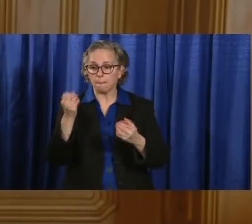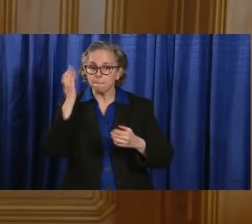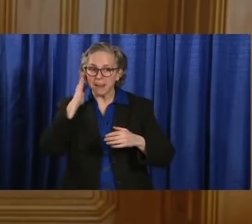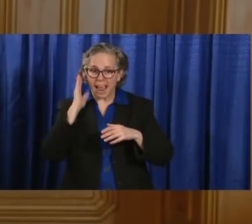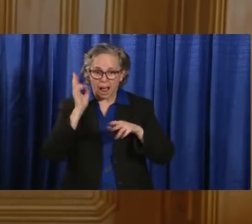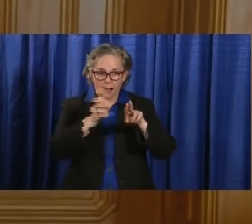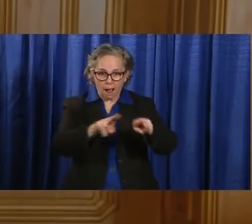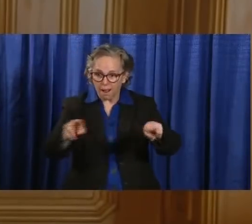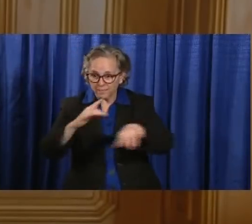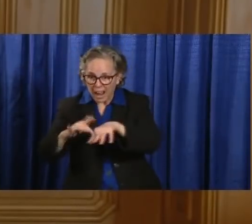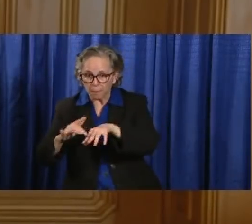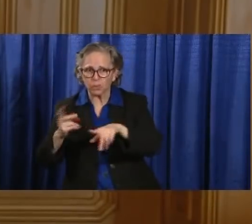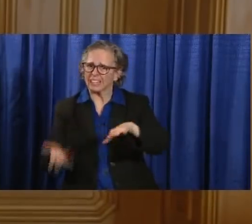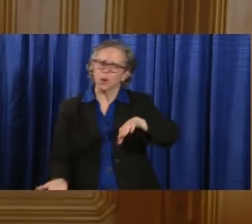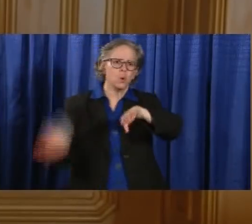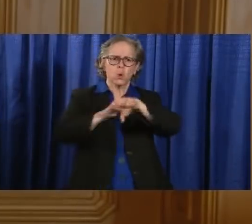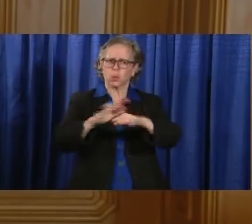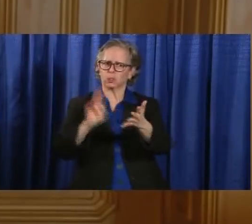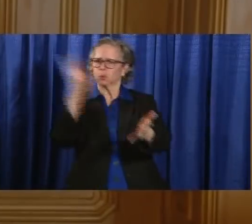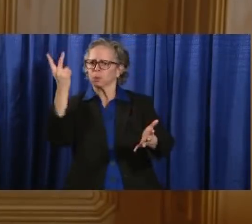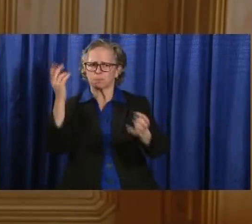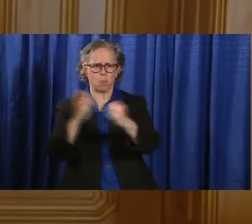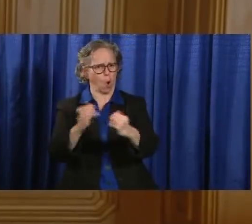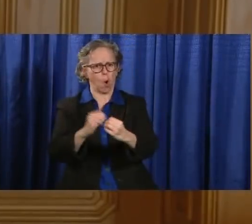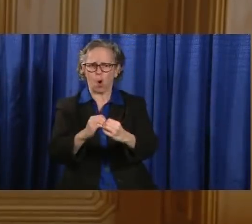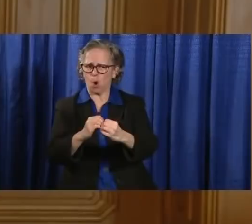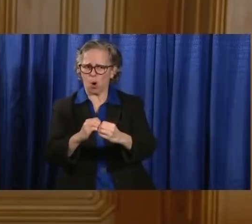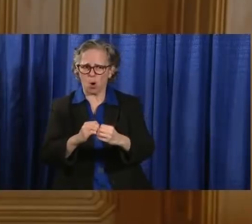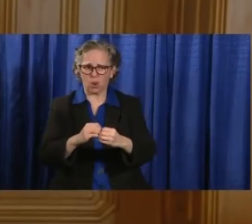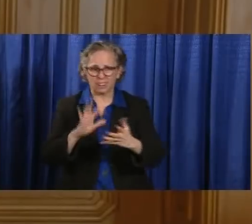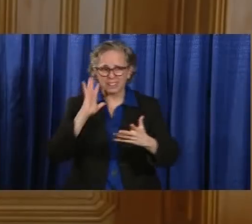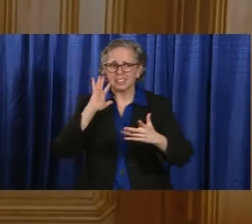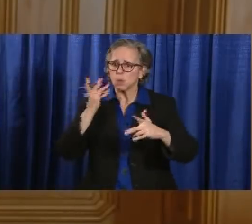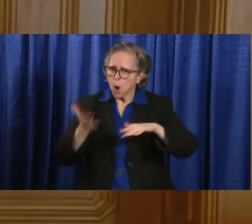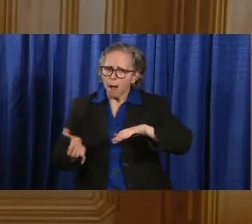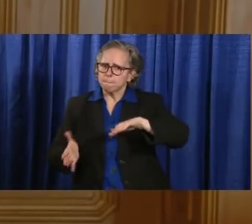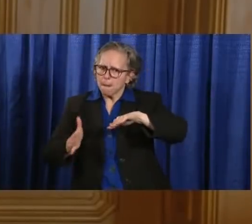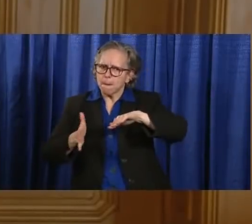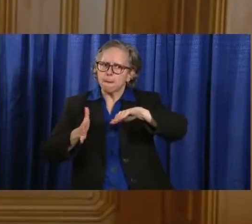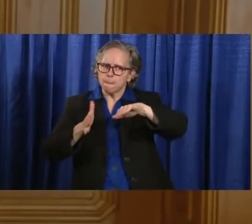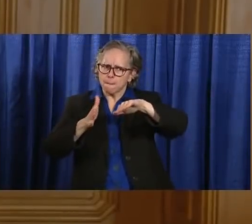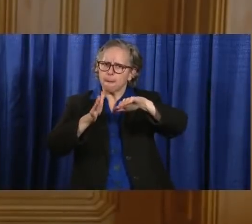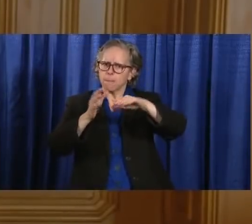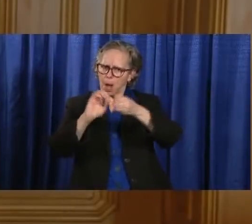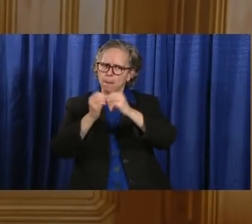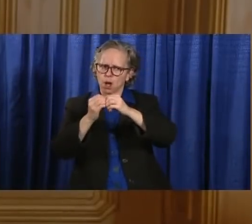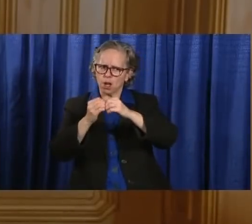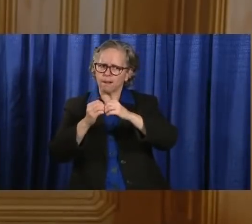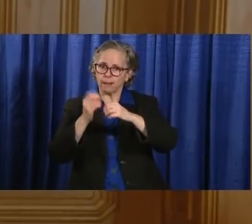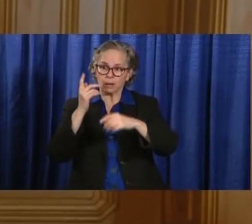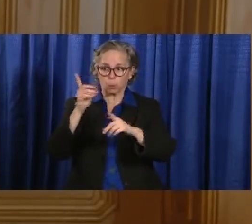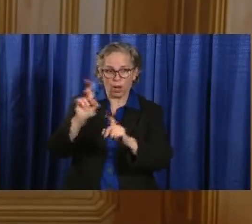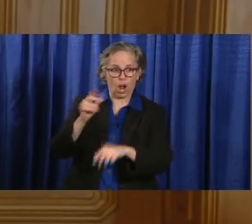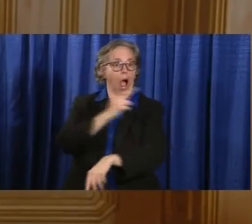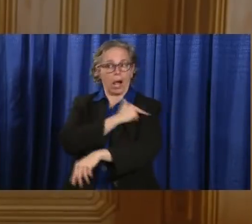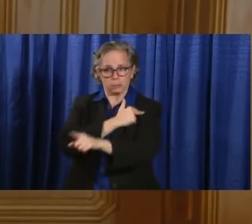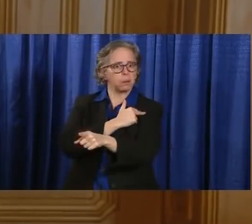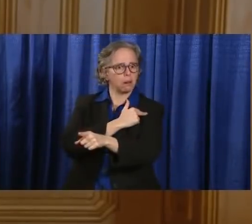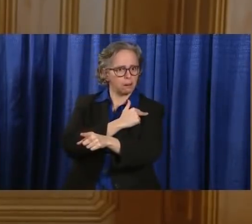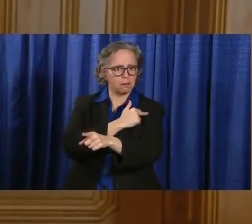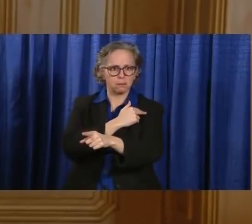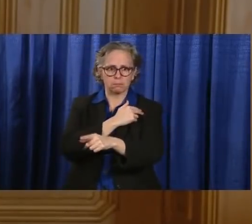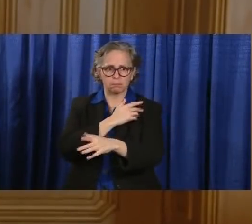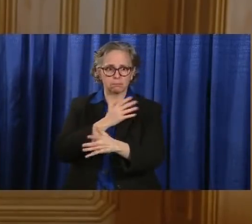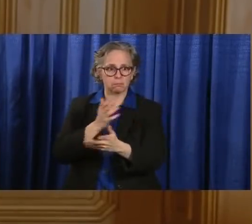been significant beds created in the sense of hospitals that are not doing elective surgery. That's an order that